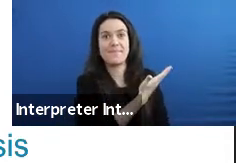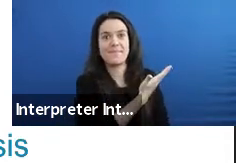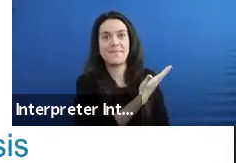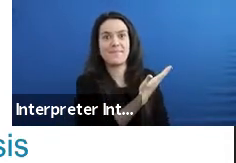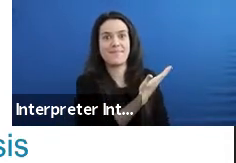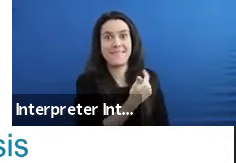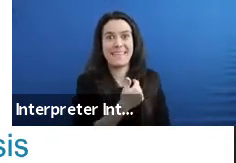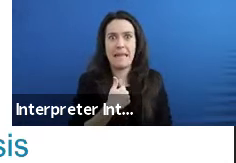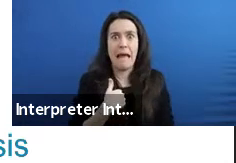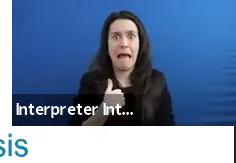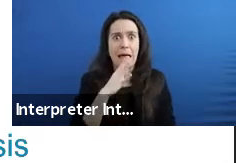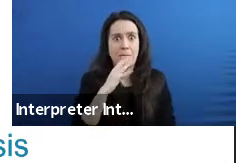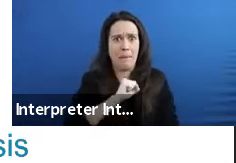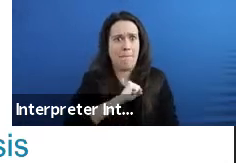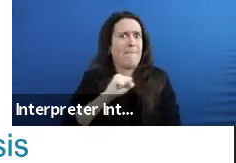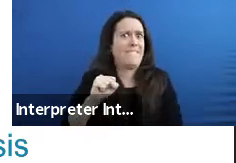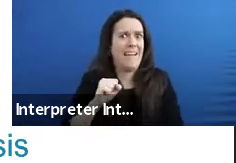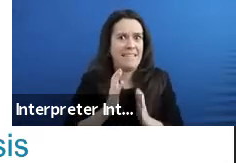quickly. We have